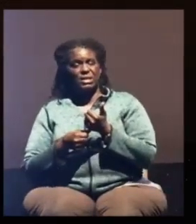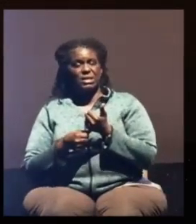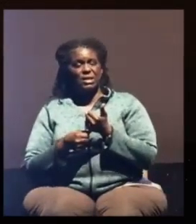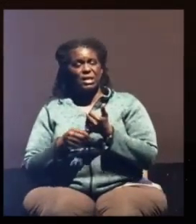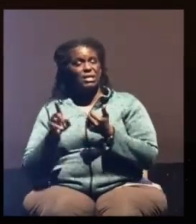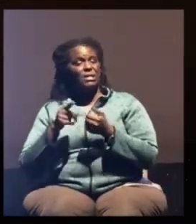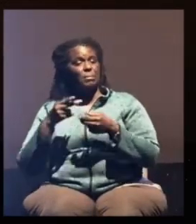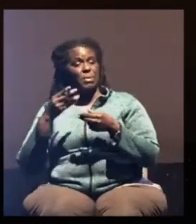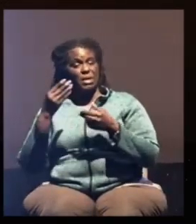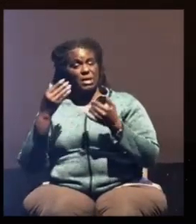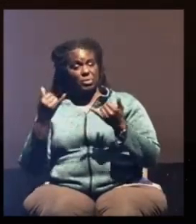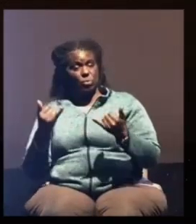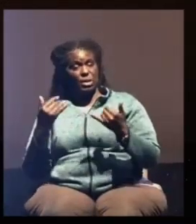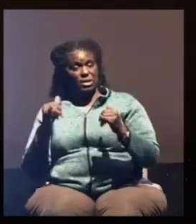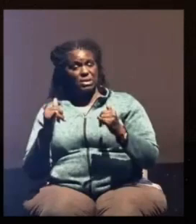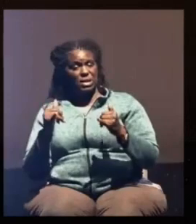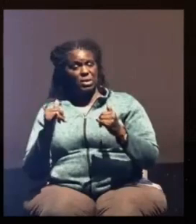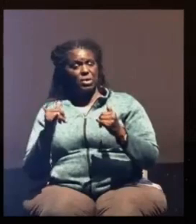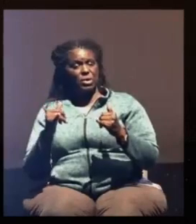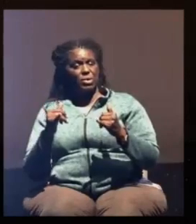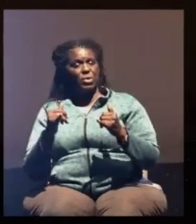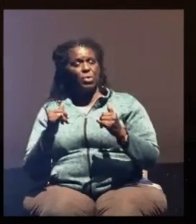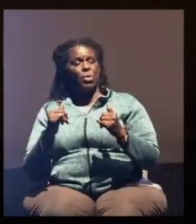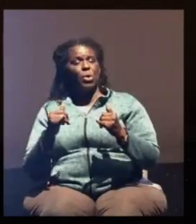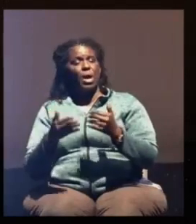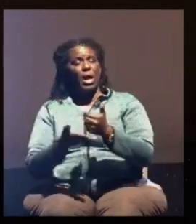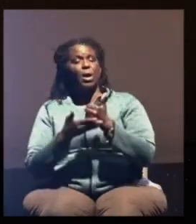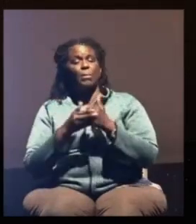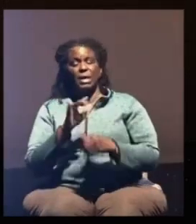I didn't know it back then, called imposter syndrome.